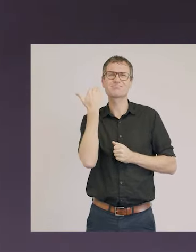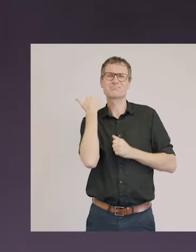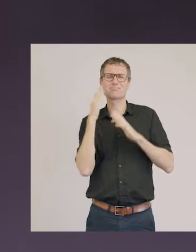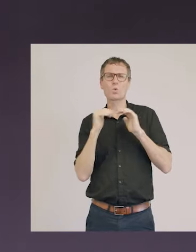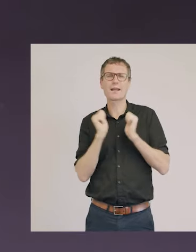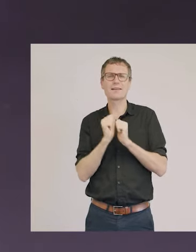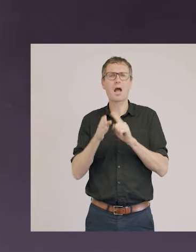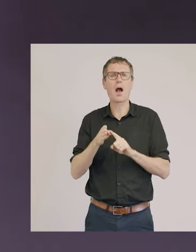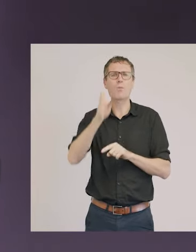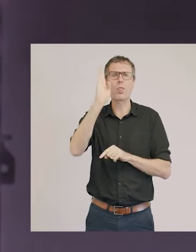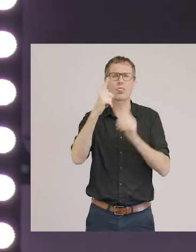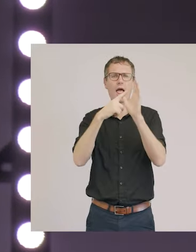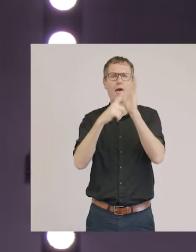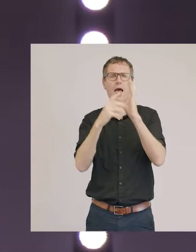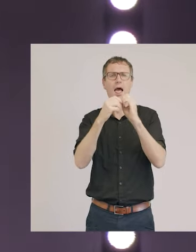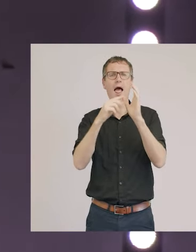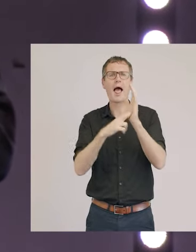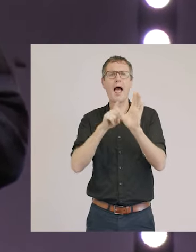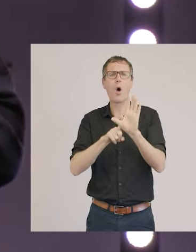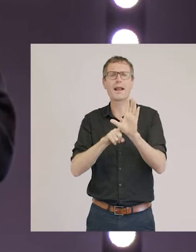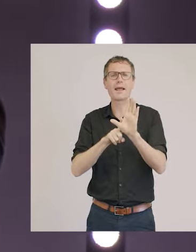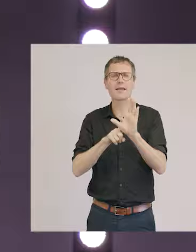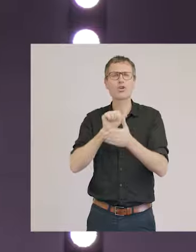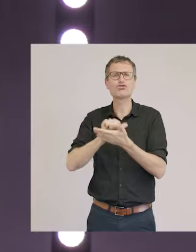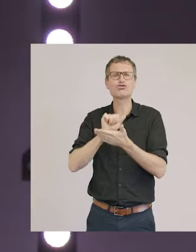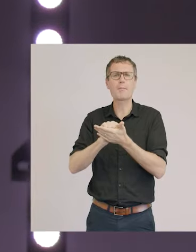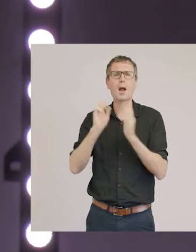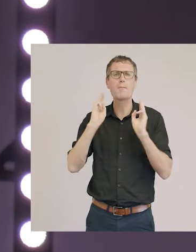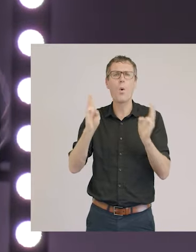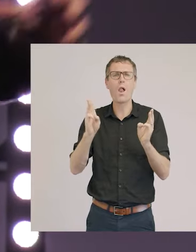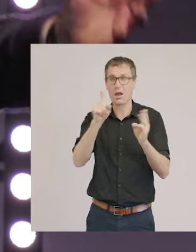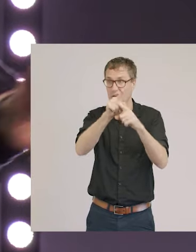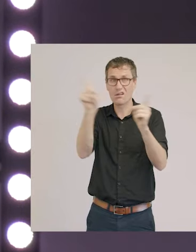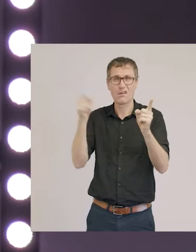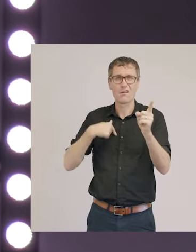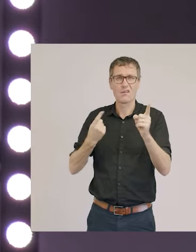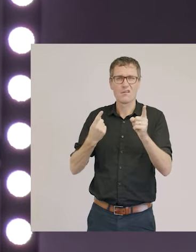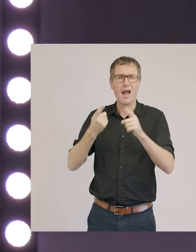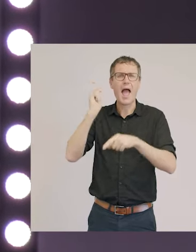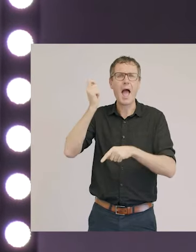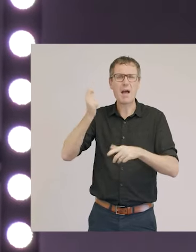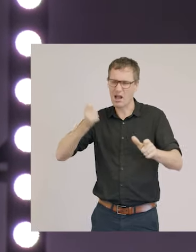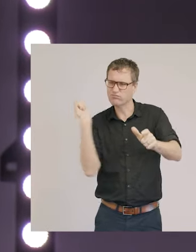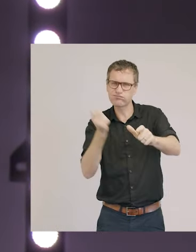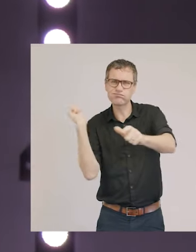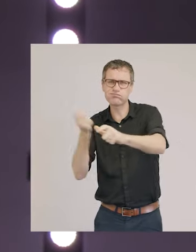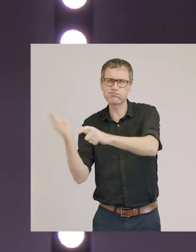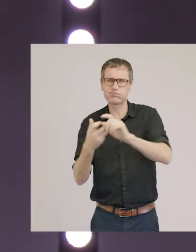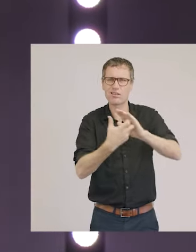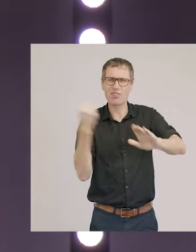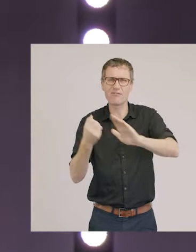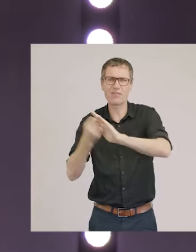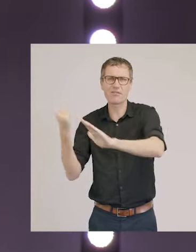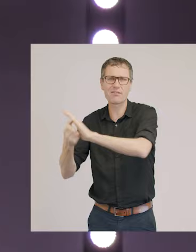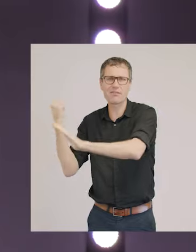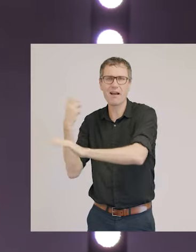know, up in Albany Mall over the weekend, and it sounds like they had a great time. They were smashing with hammers and taking jewels. They're probably very happy.